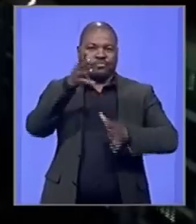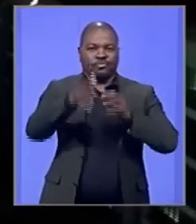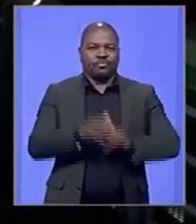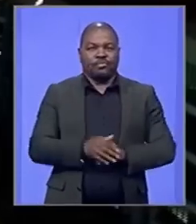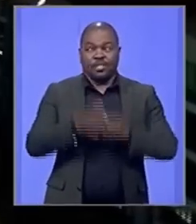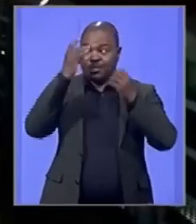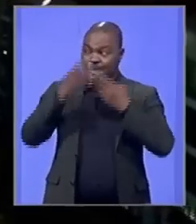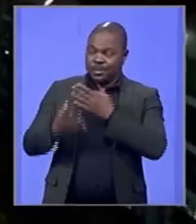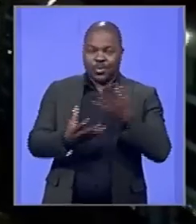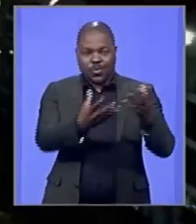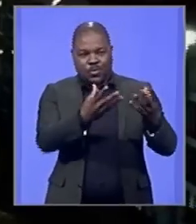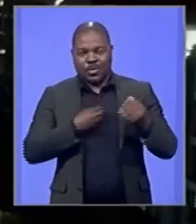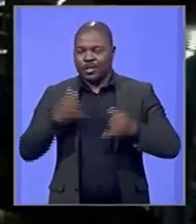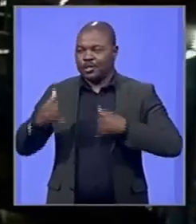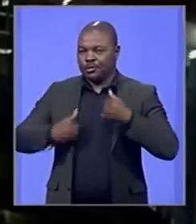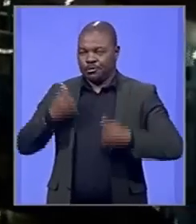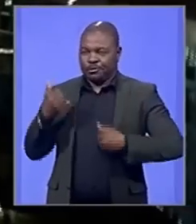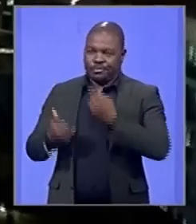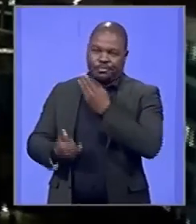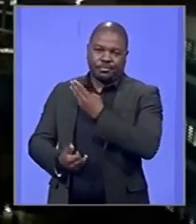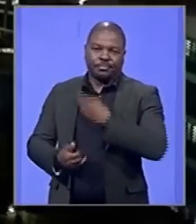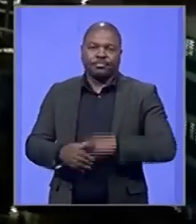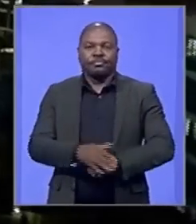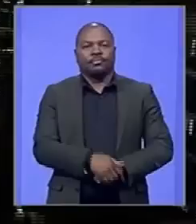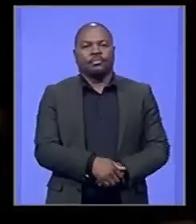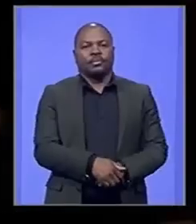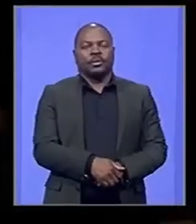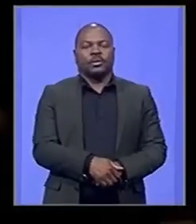A re iketle mmogo ka tshedimosetso.